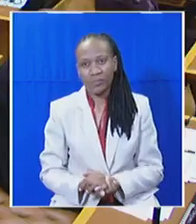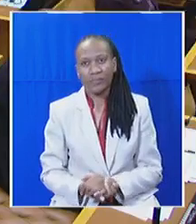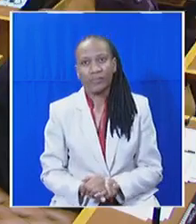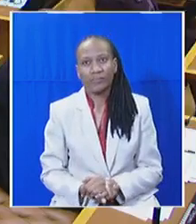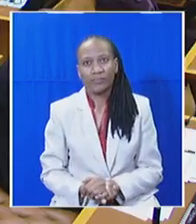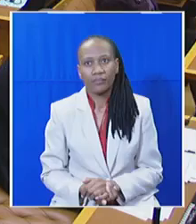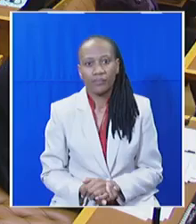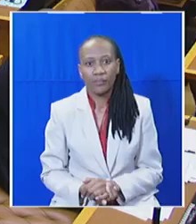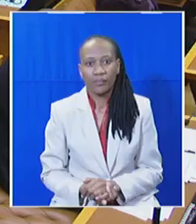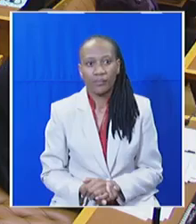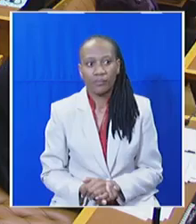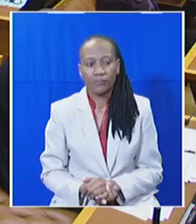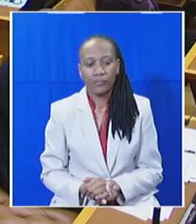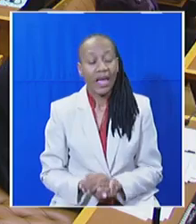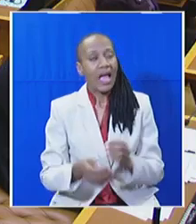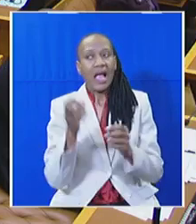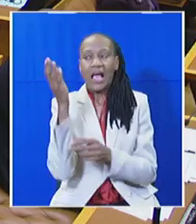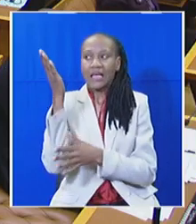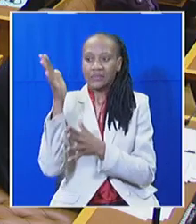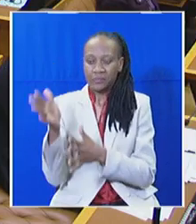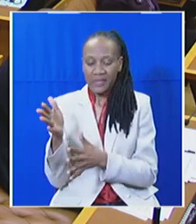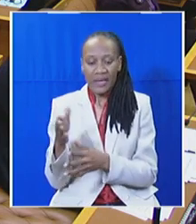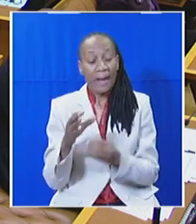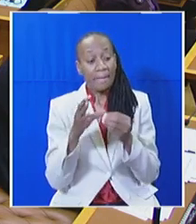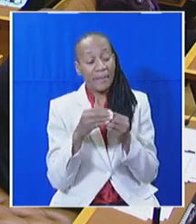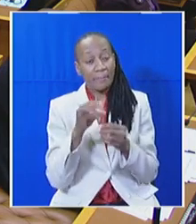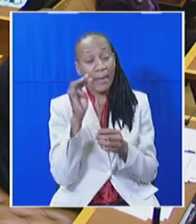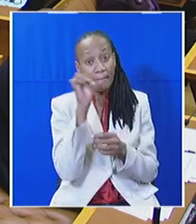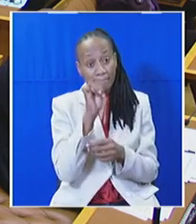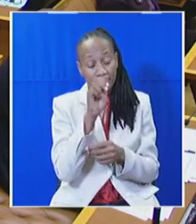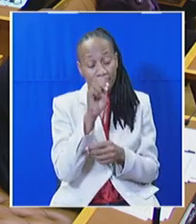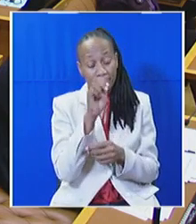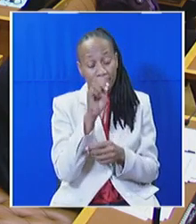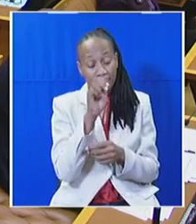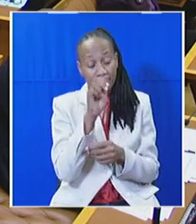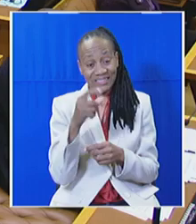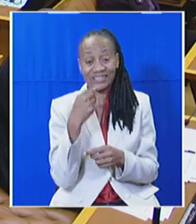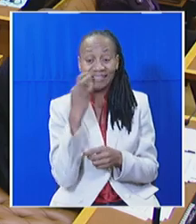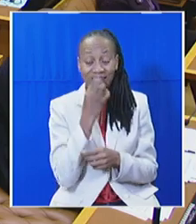Honorable Speaker, Honorable Maxson had said that we should ask the question. Now, President, the